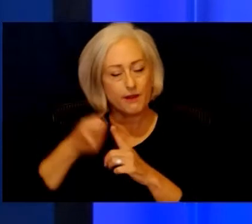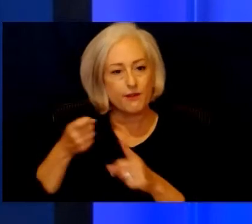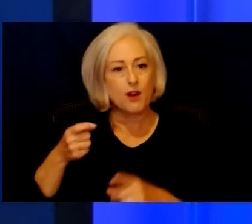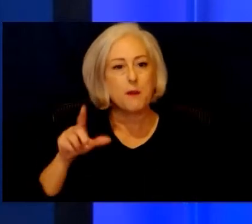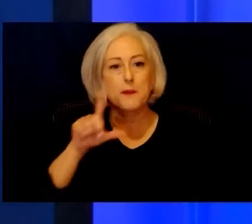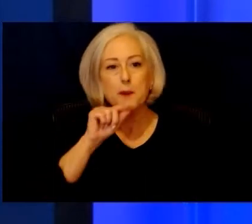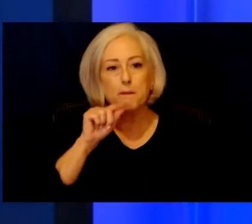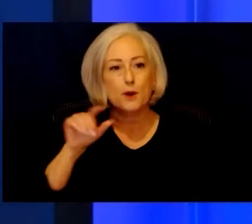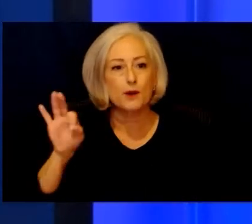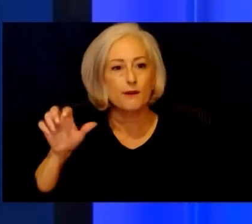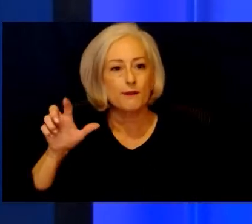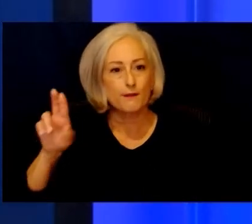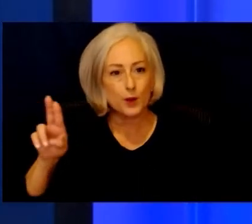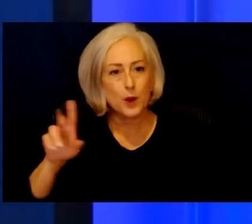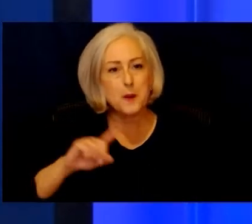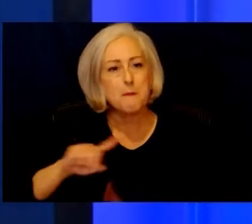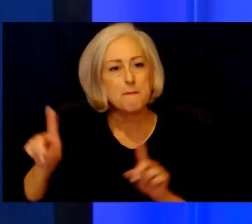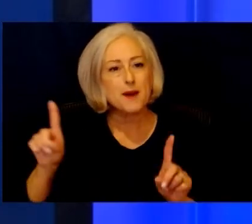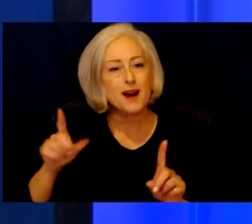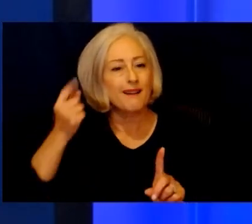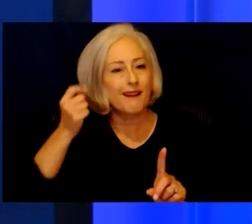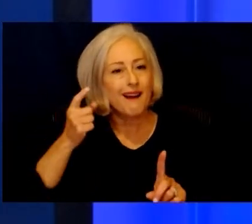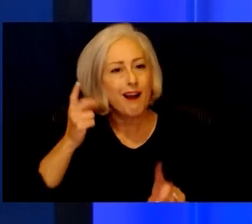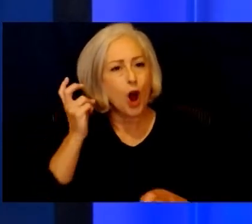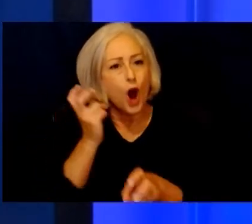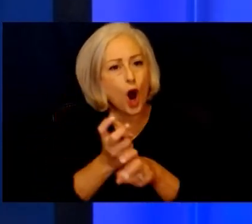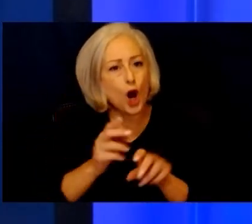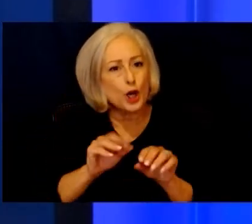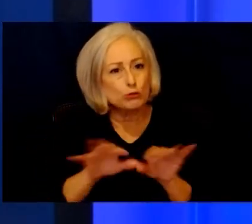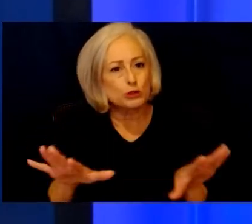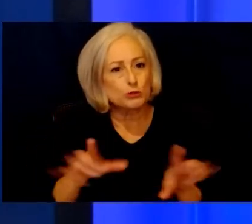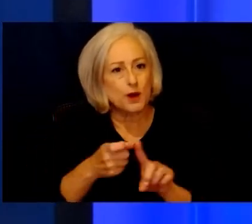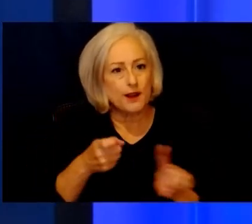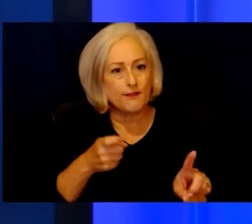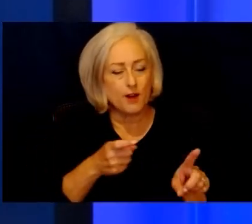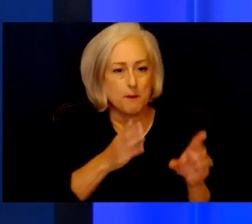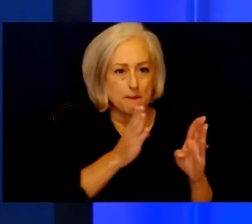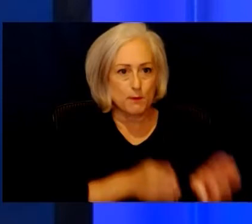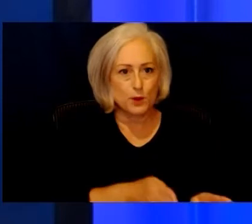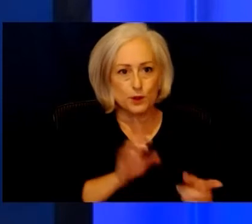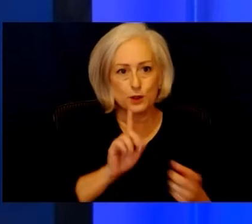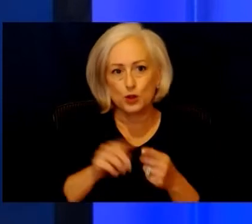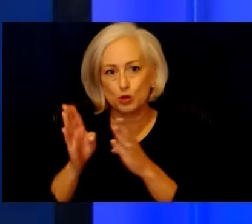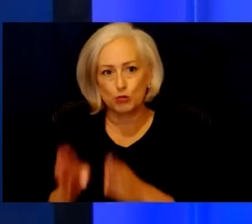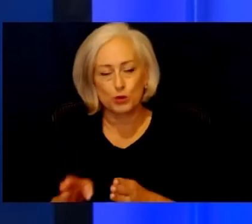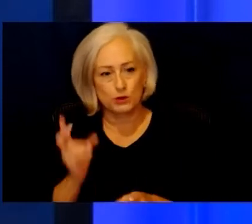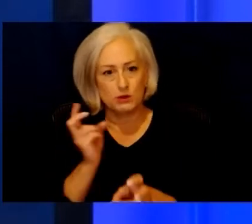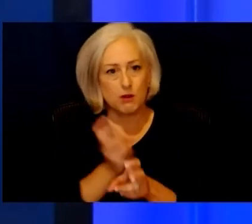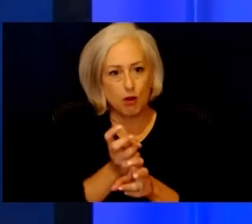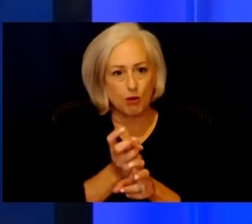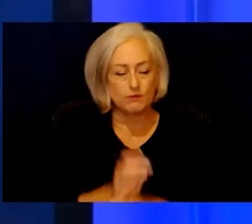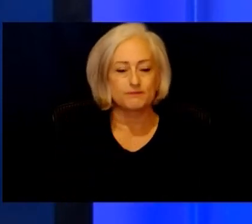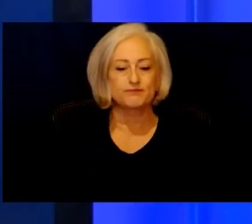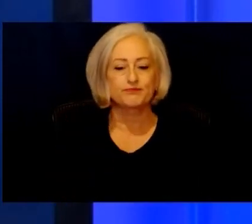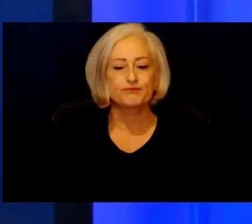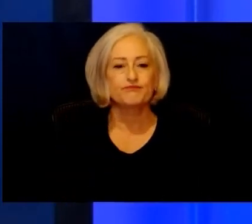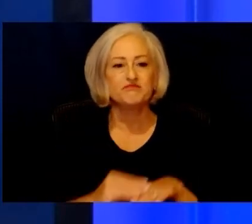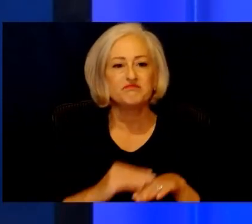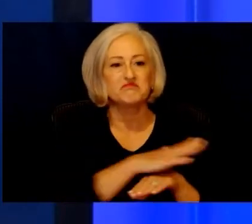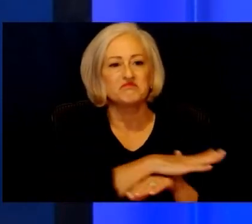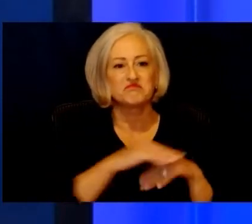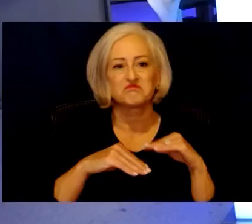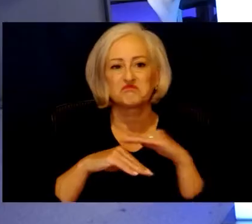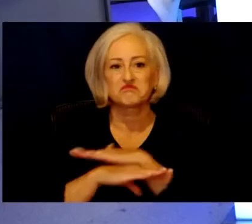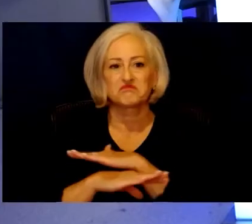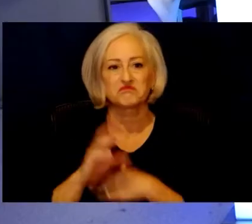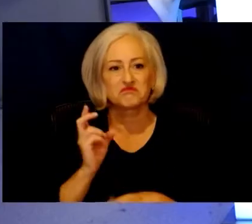spread from human to human, so that is good. But we will always keep a watch out for that. So in general, I think we talked about this a little bit. What